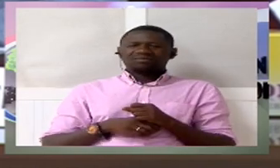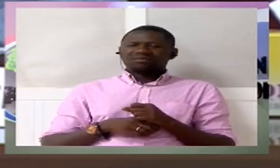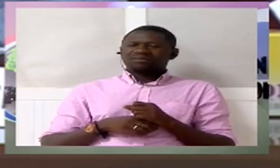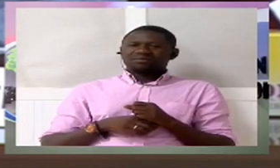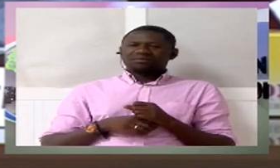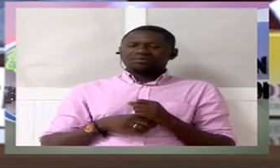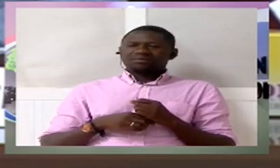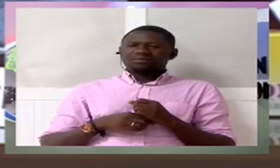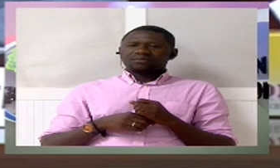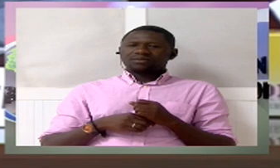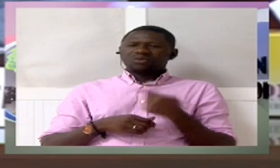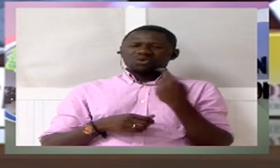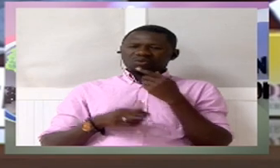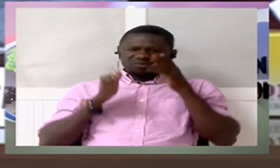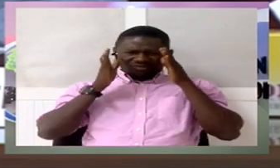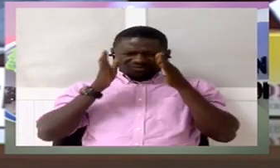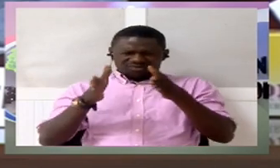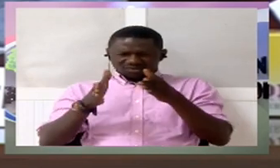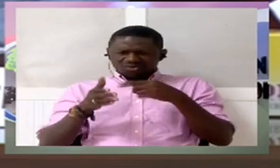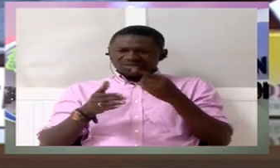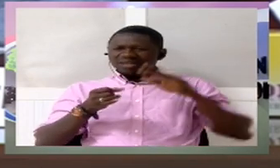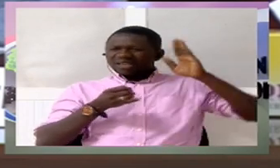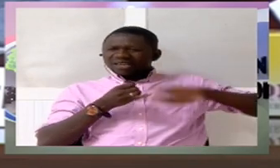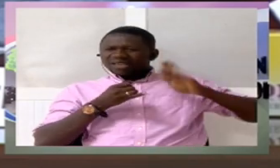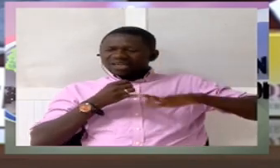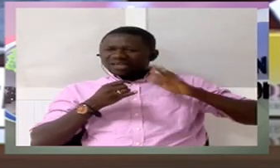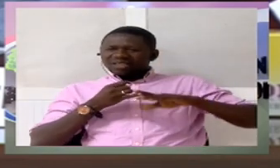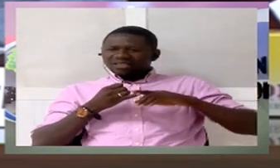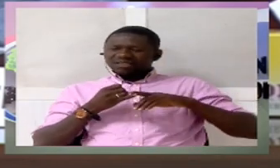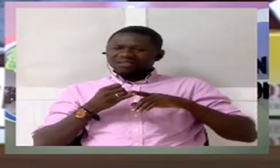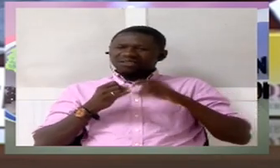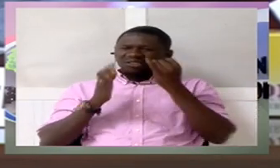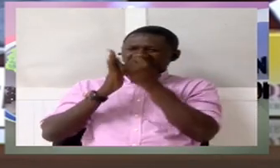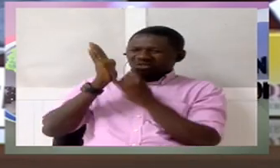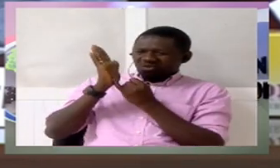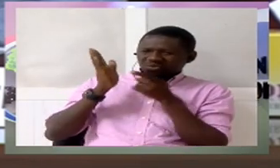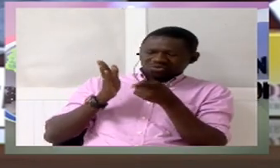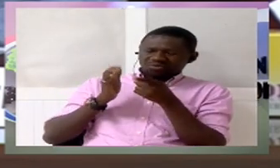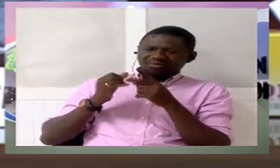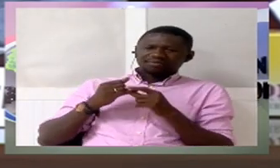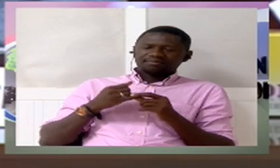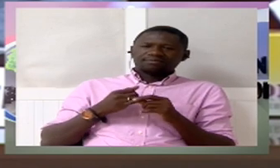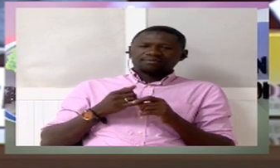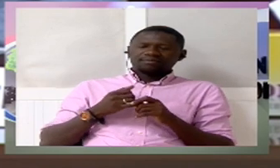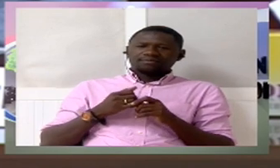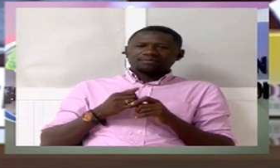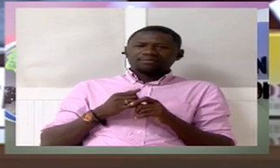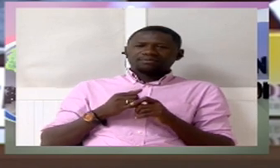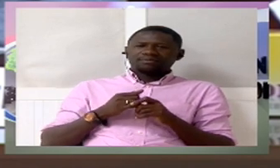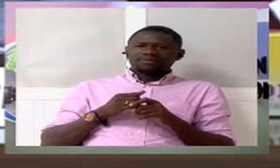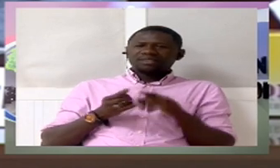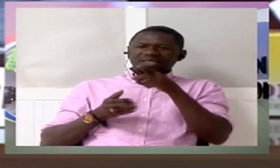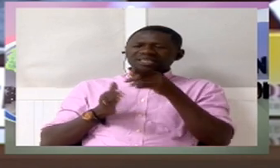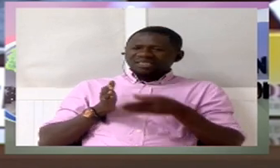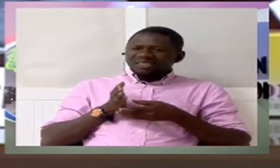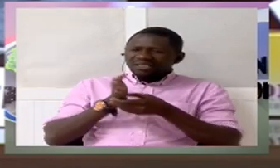I'll just focus a little bit on the last one. Koba nyati lina fana kilina memu kumalabangote. The